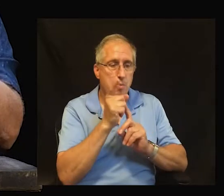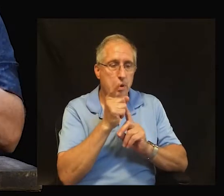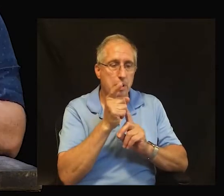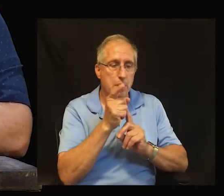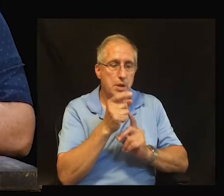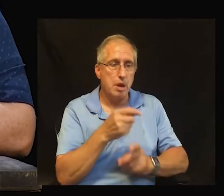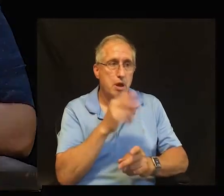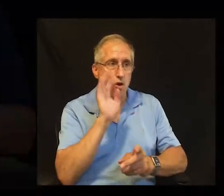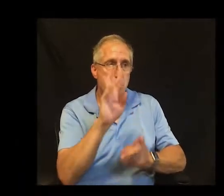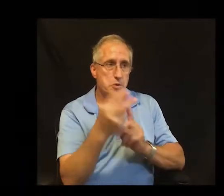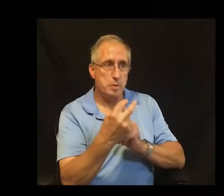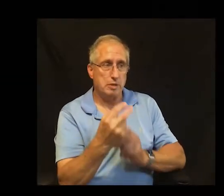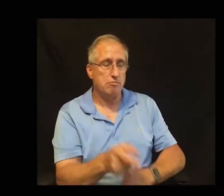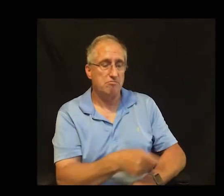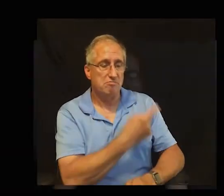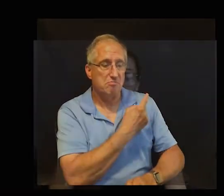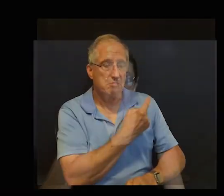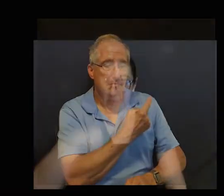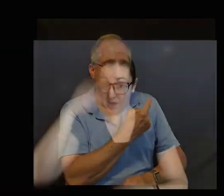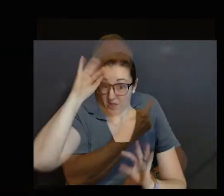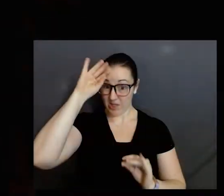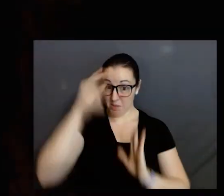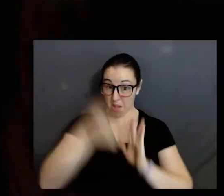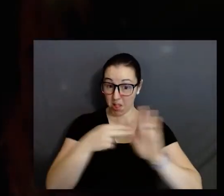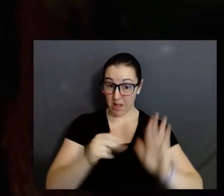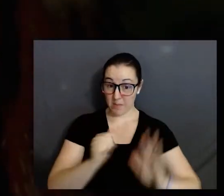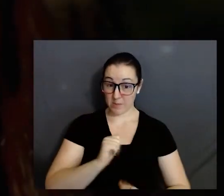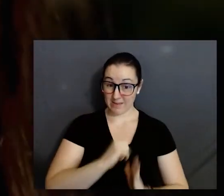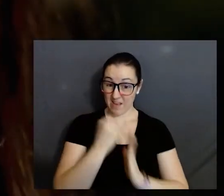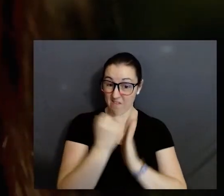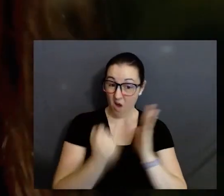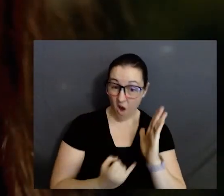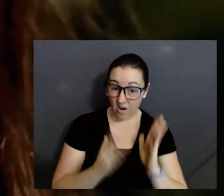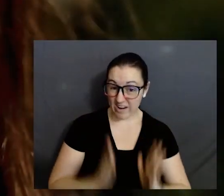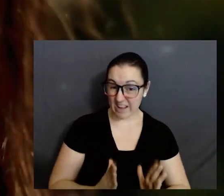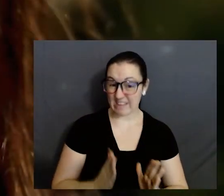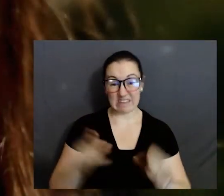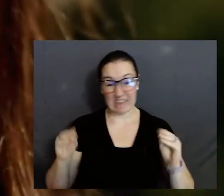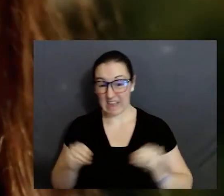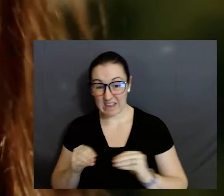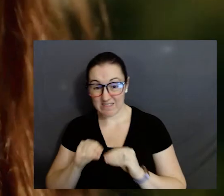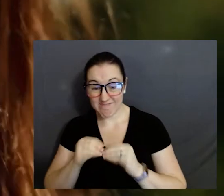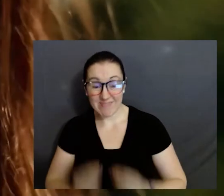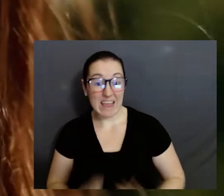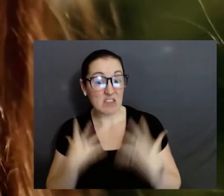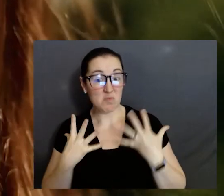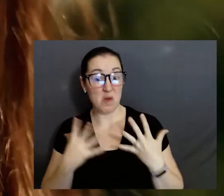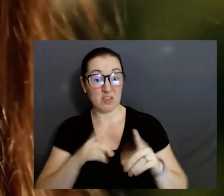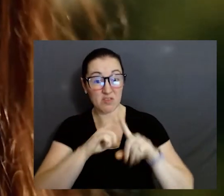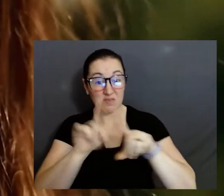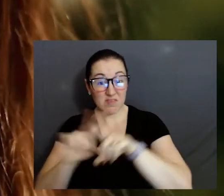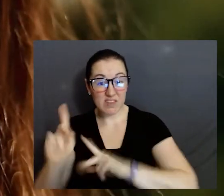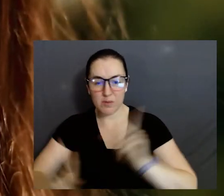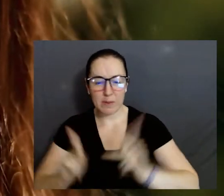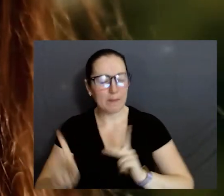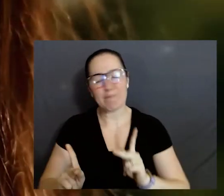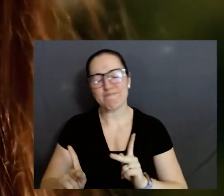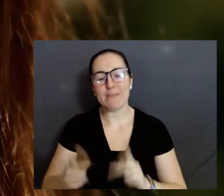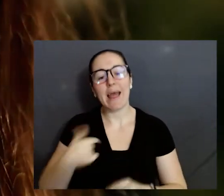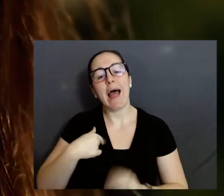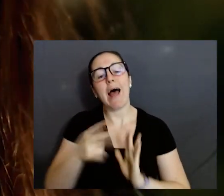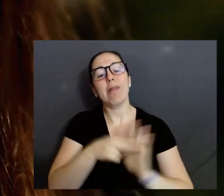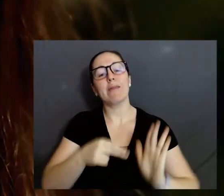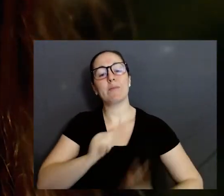her perspective right now. I don't consider myself an artist or an inspiration. I just